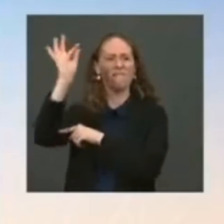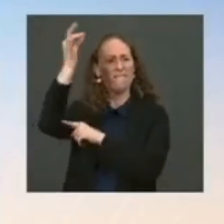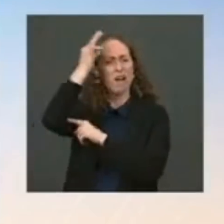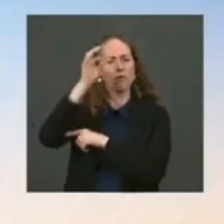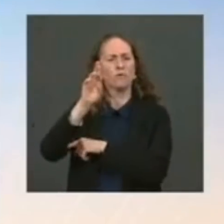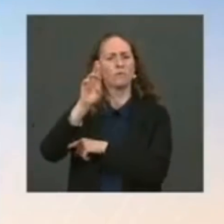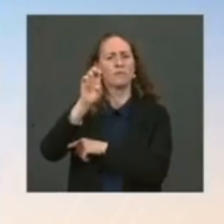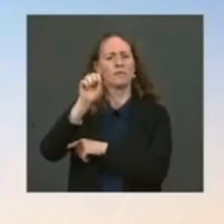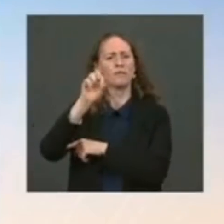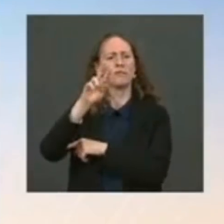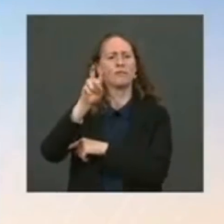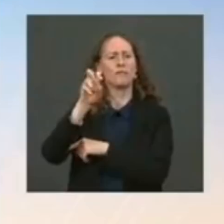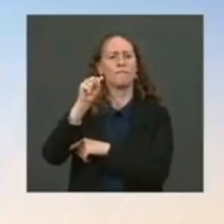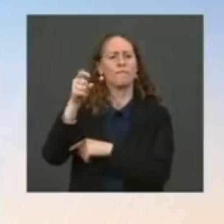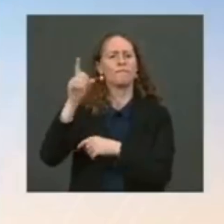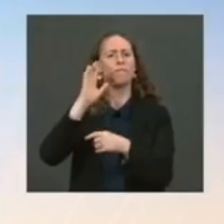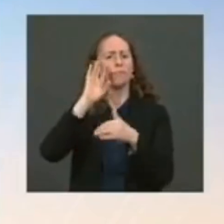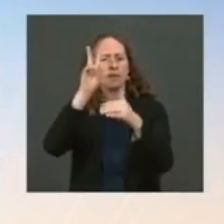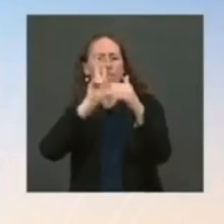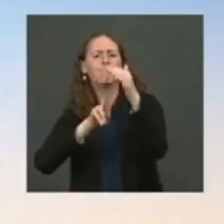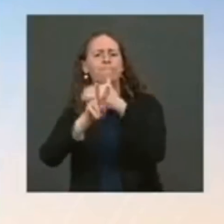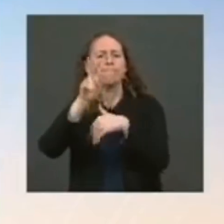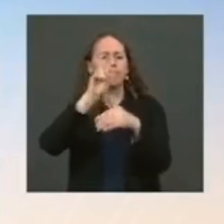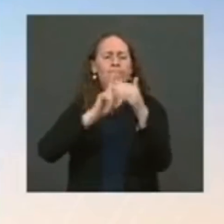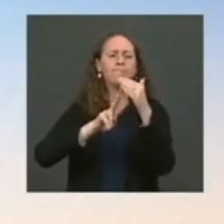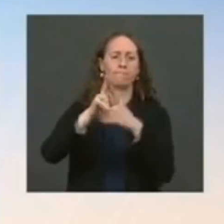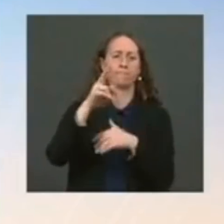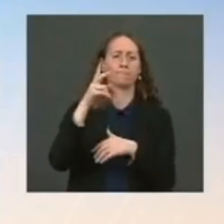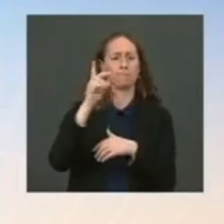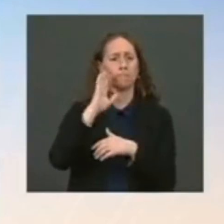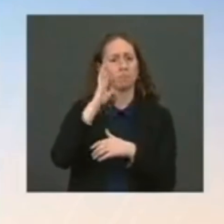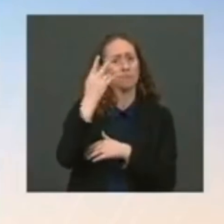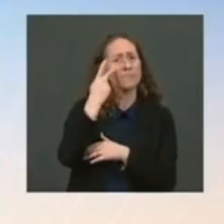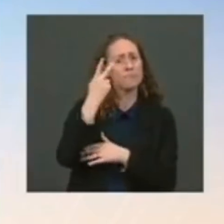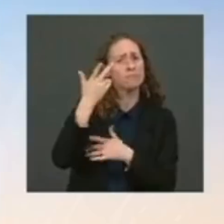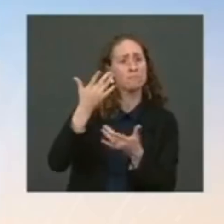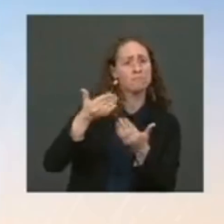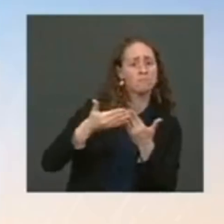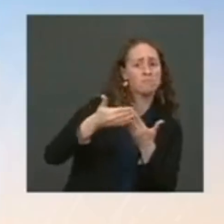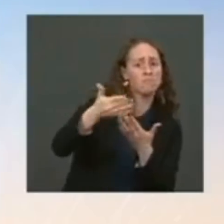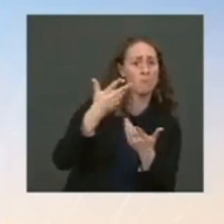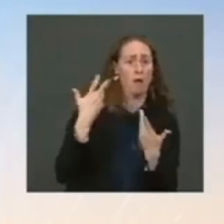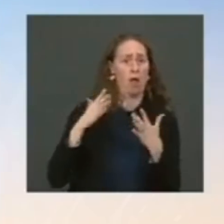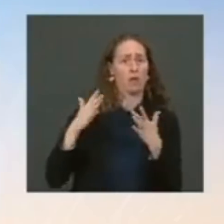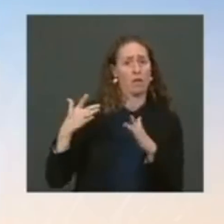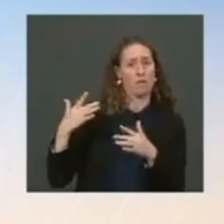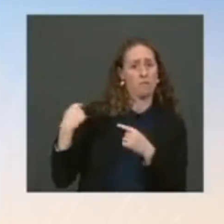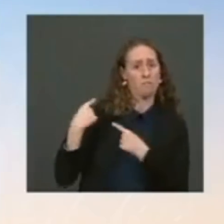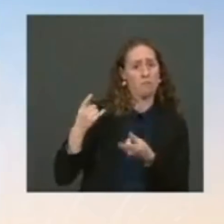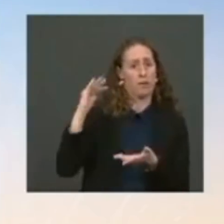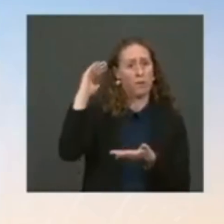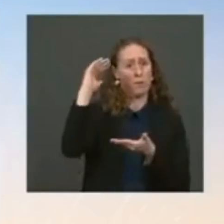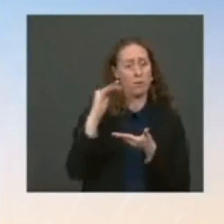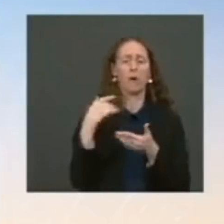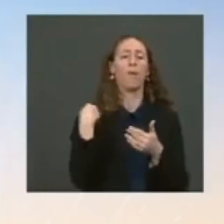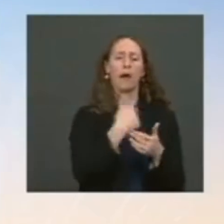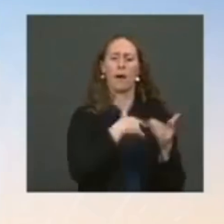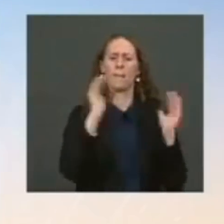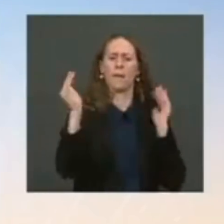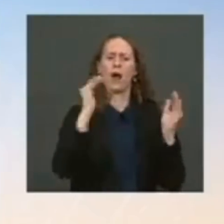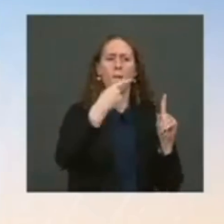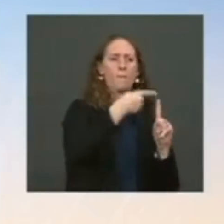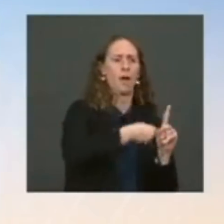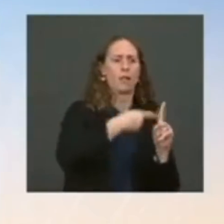note that we've seen a decrease over the course of time, and that is still evident if you look month to month over with the data that came out